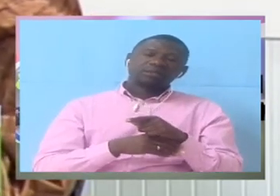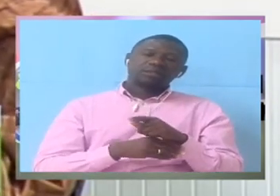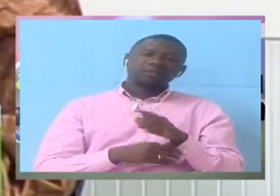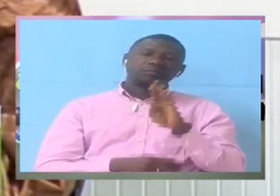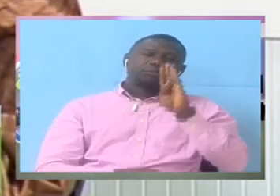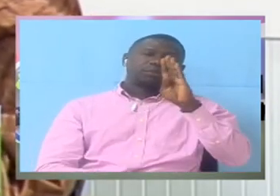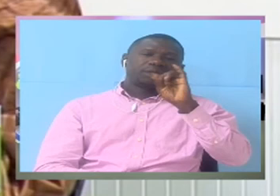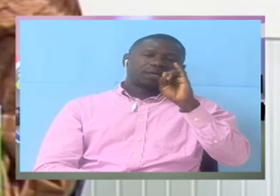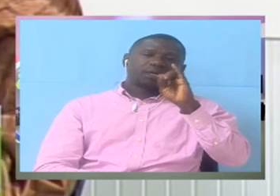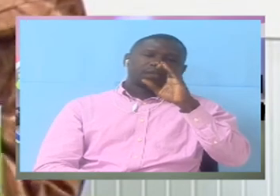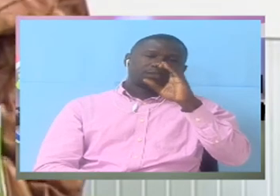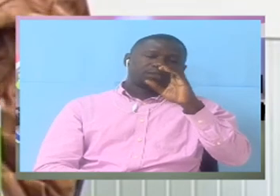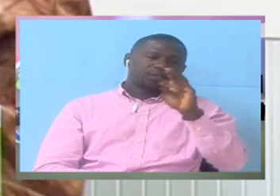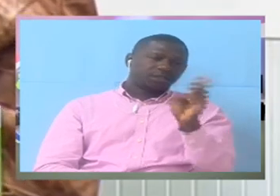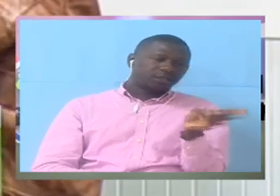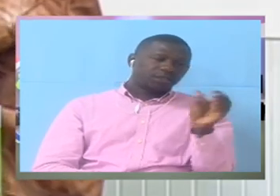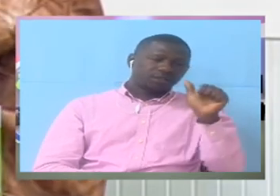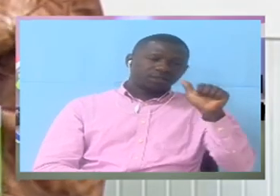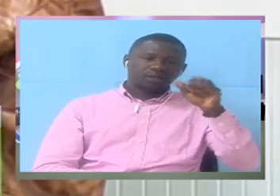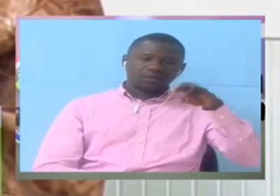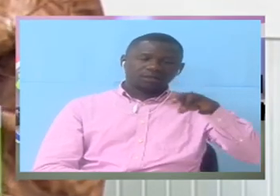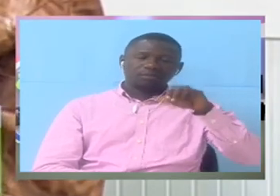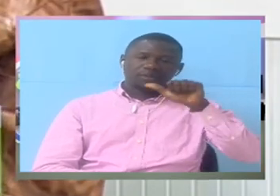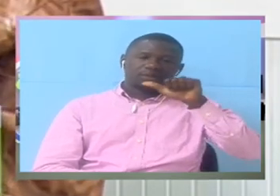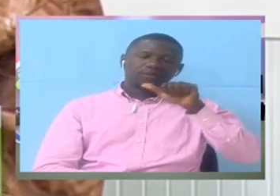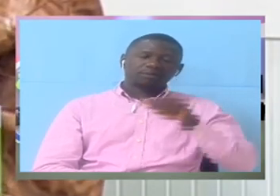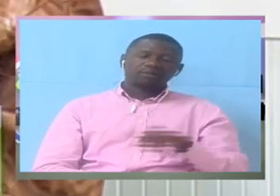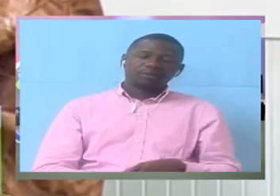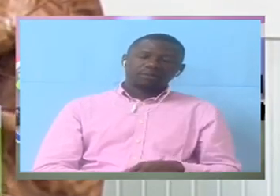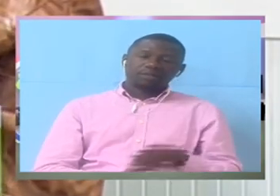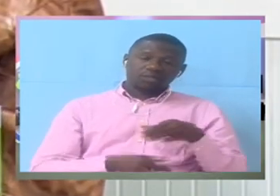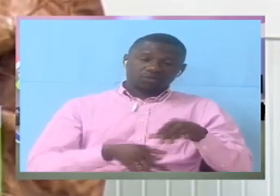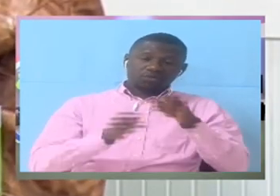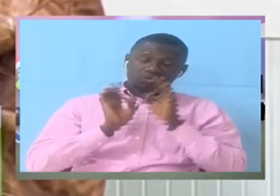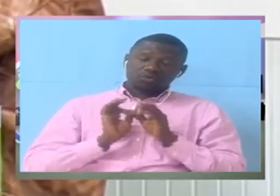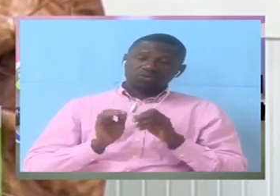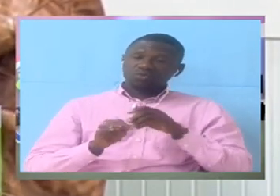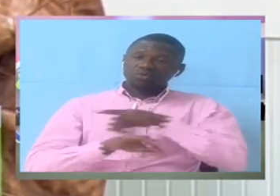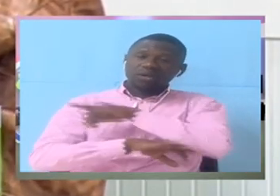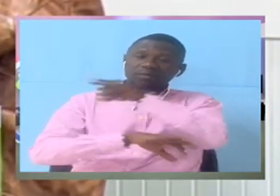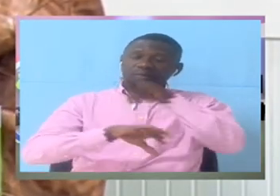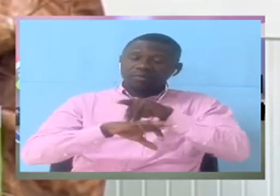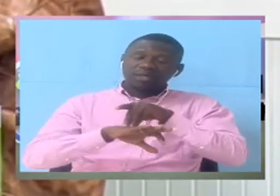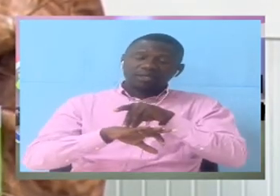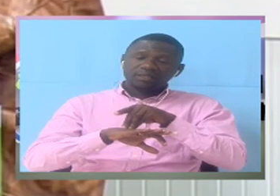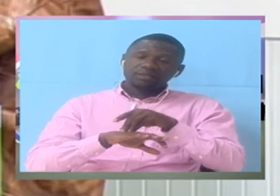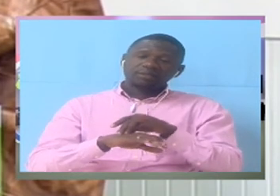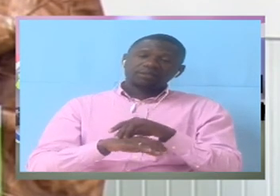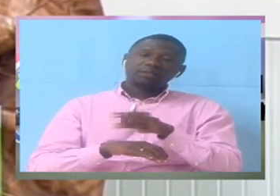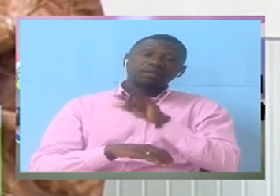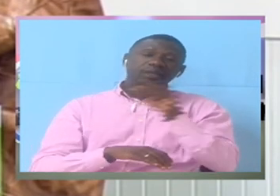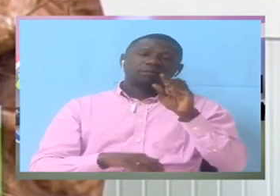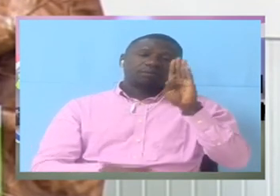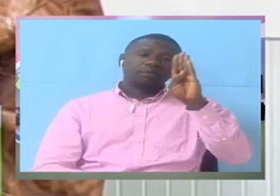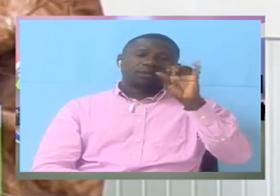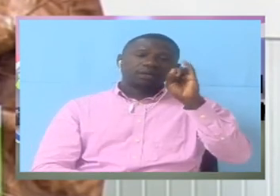Bichama. Mudi nata na samba Bichama. They took us to Bichama. But omu dunta